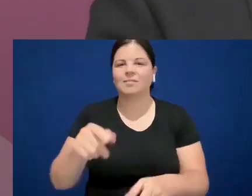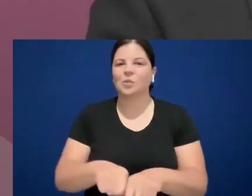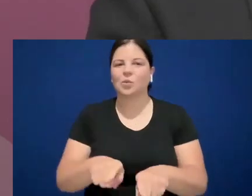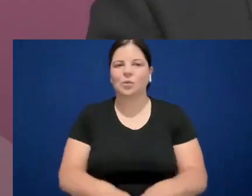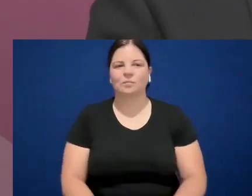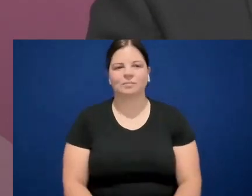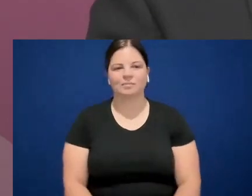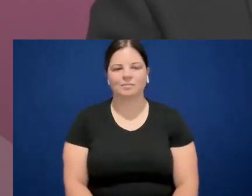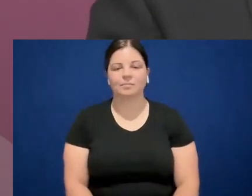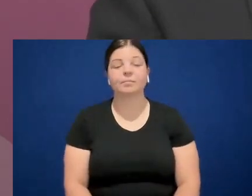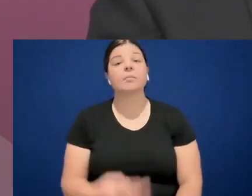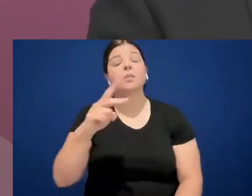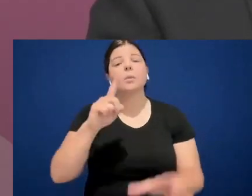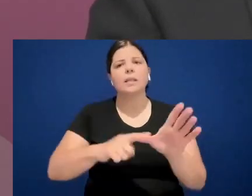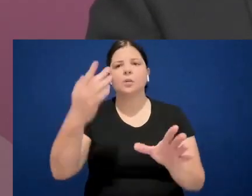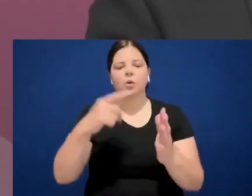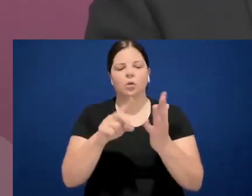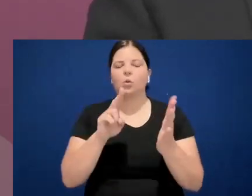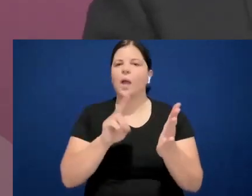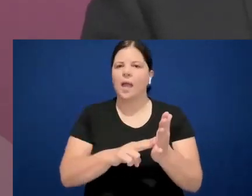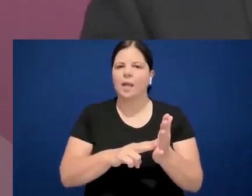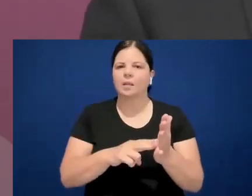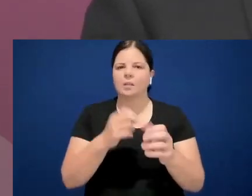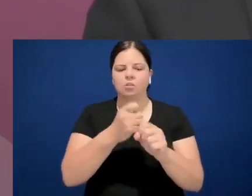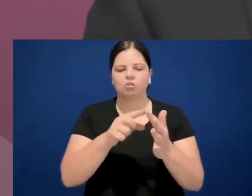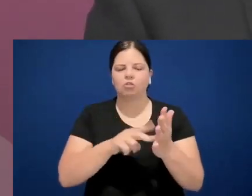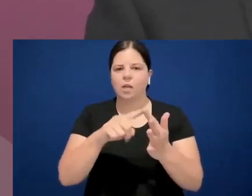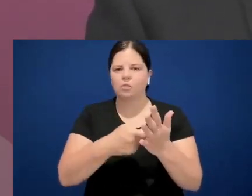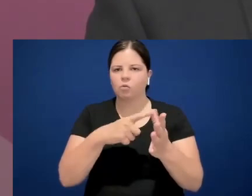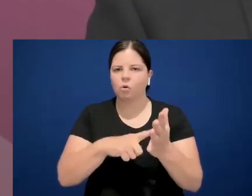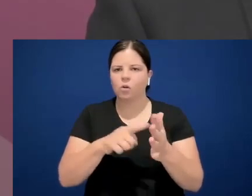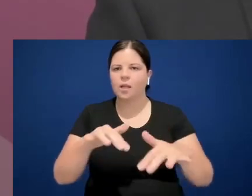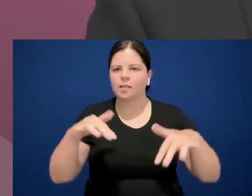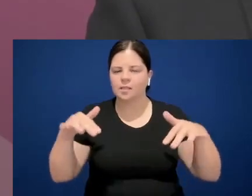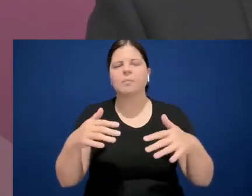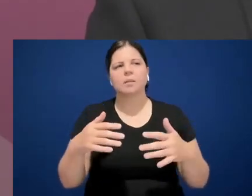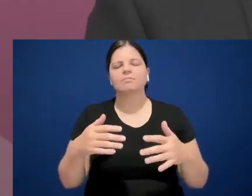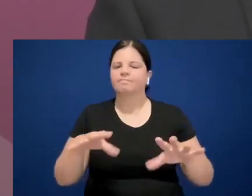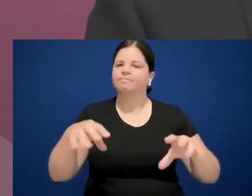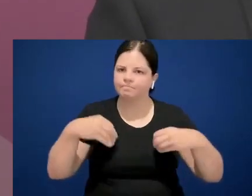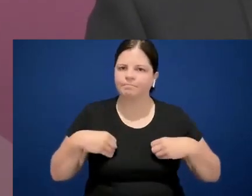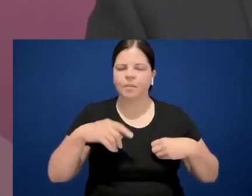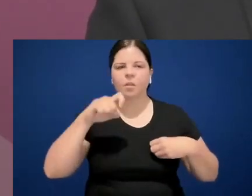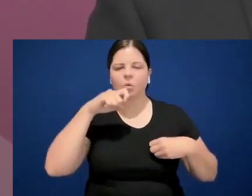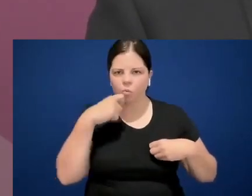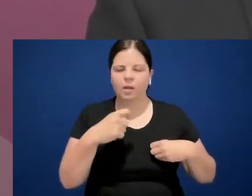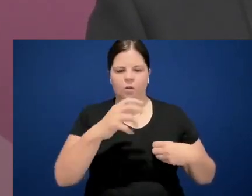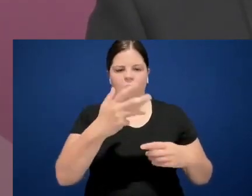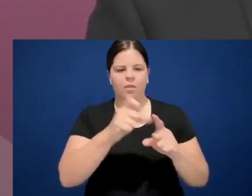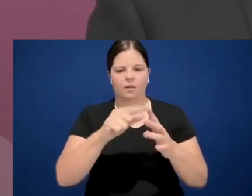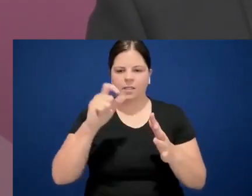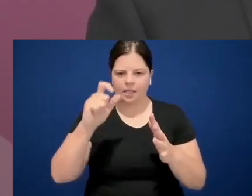20 years ago, the UN General Assembly adopted the Convention Against Corruption and designated the 9th of December as